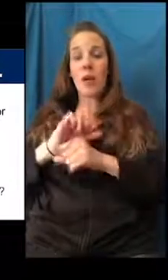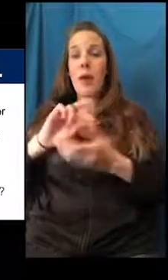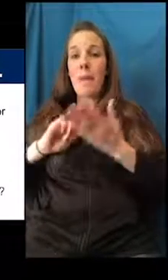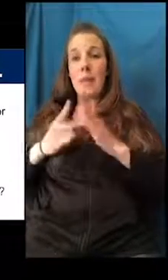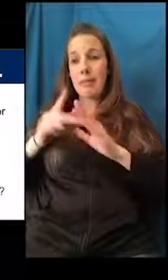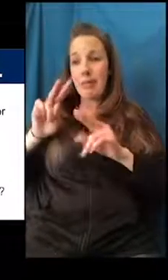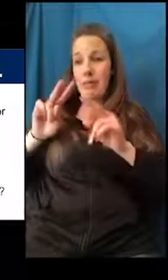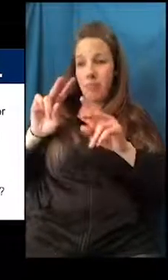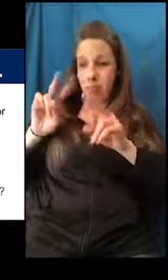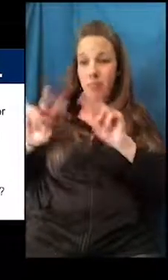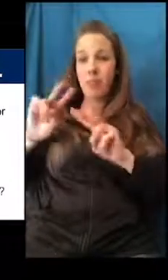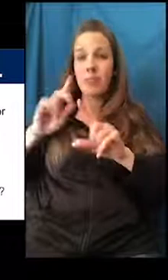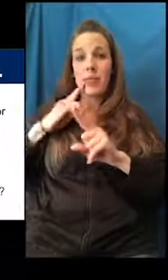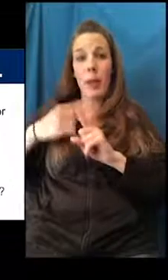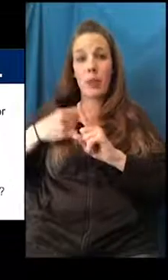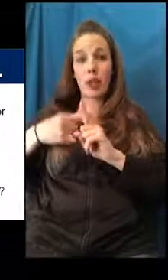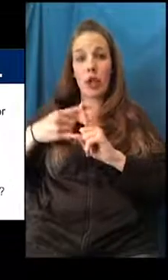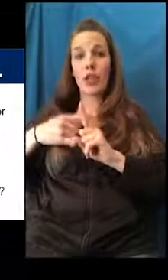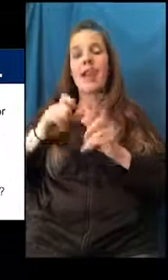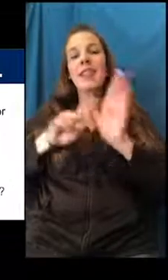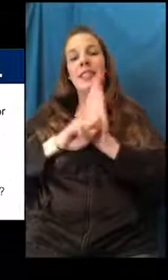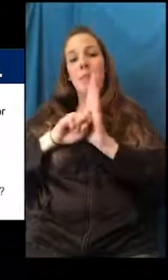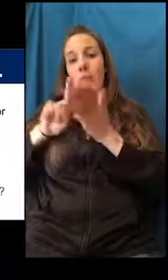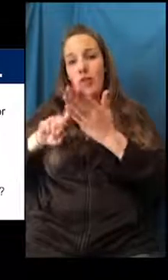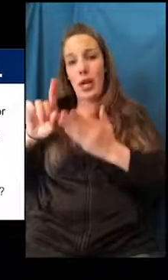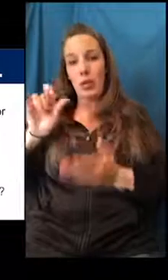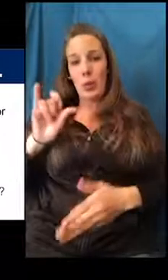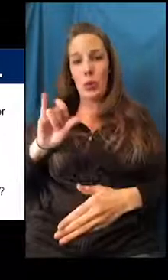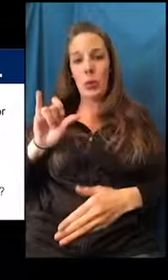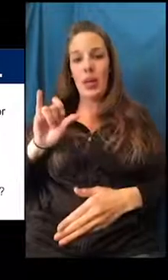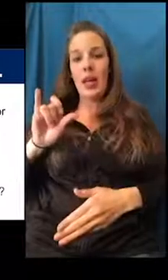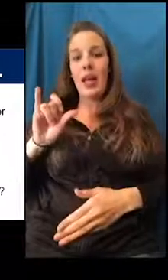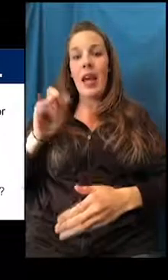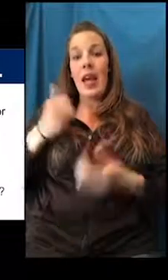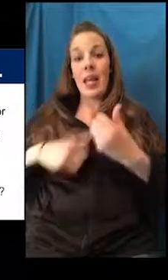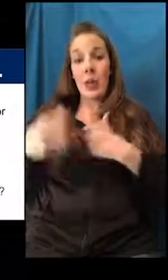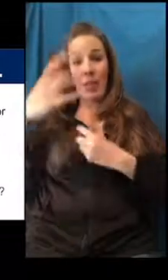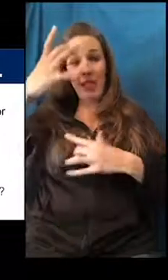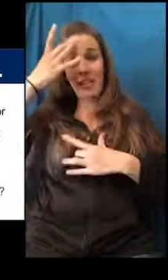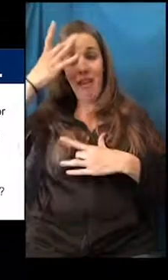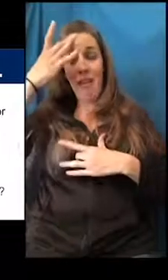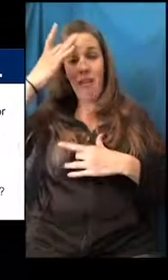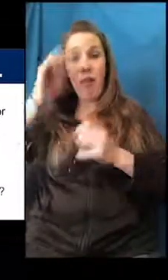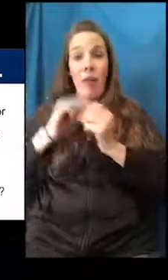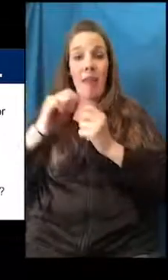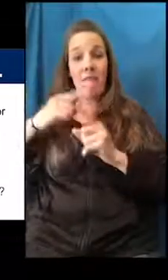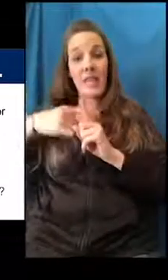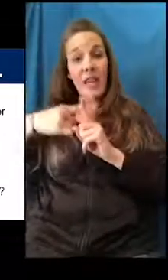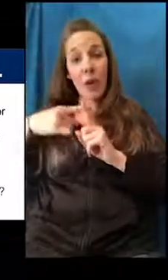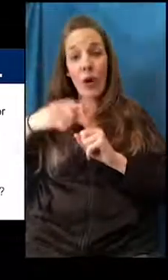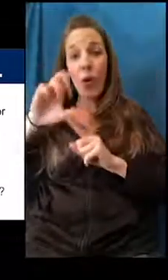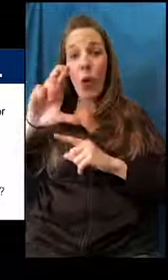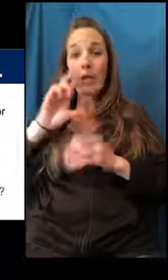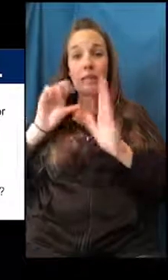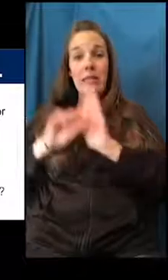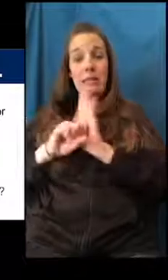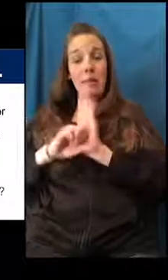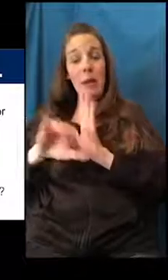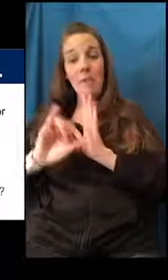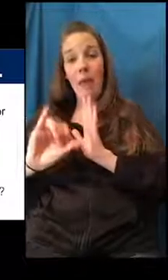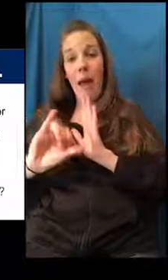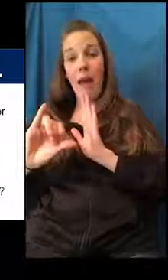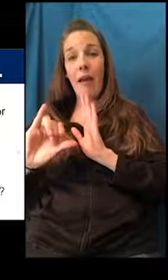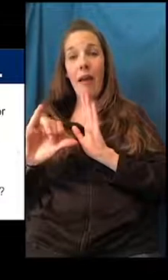temperature and also doing a symptom check. Anyone that is ill with a fever or having symptoms such as